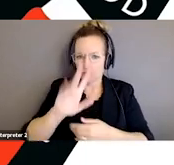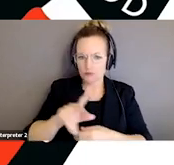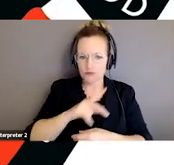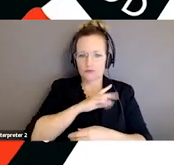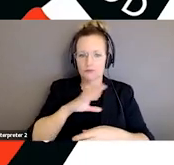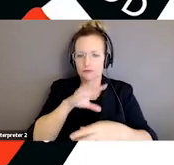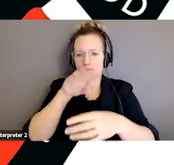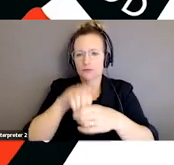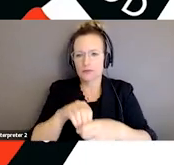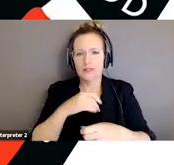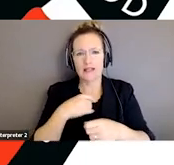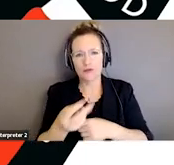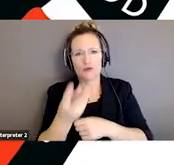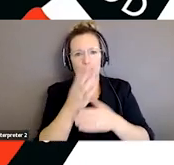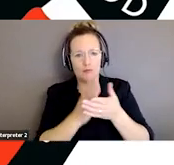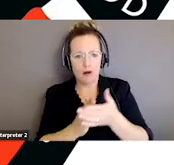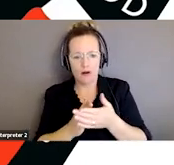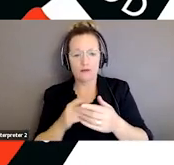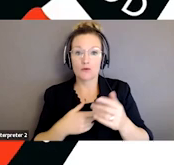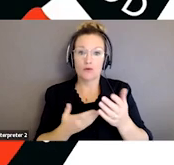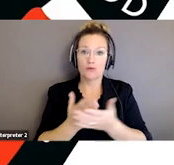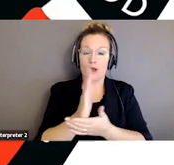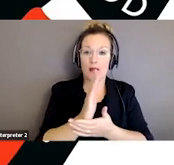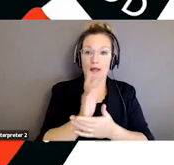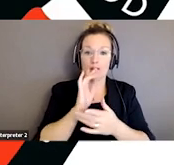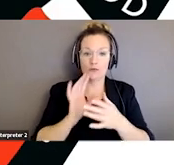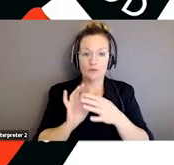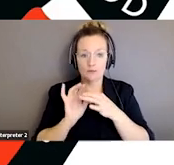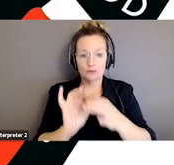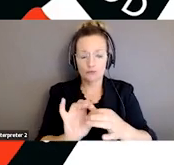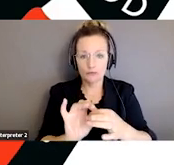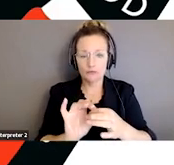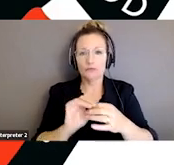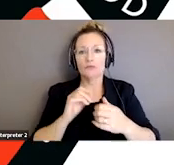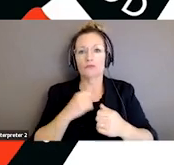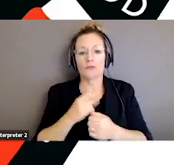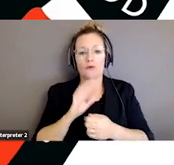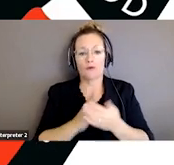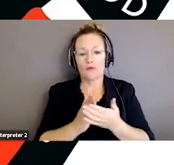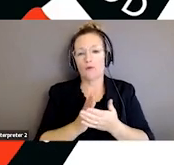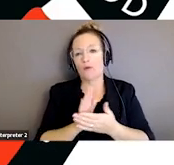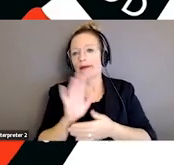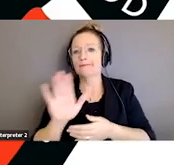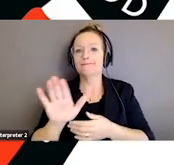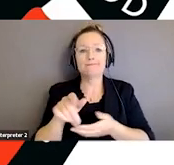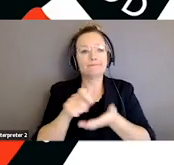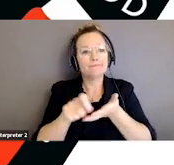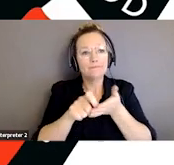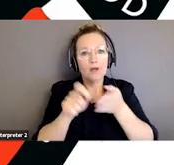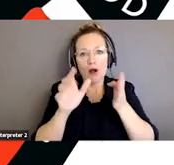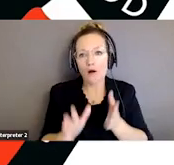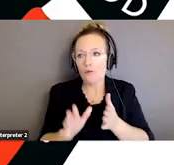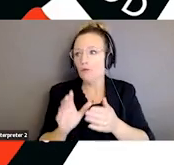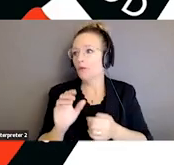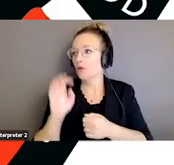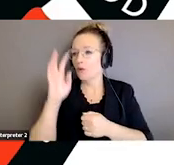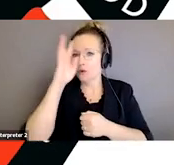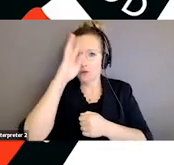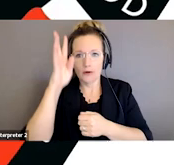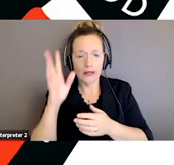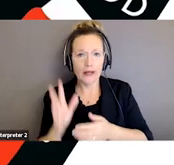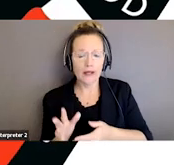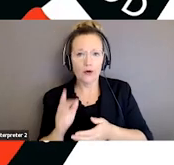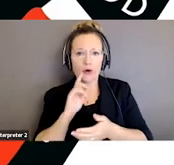parts as well. The right of association or attribution. So the right of an author or a creator to have their